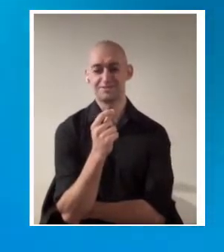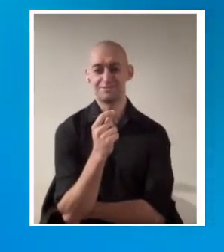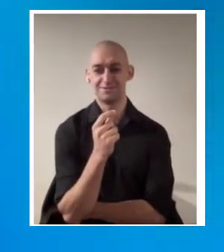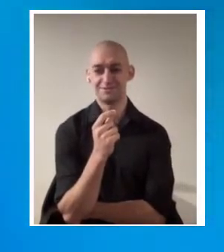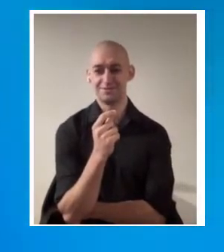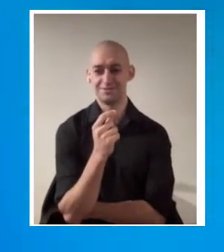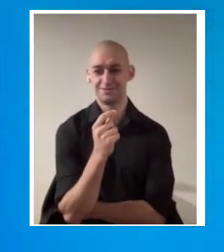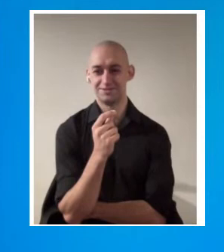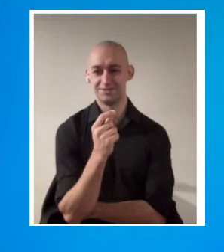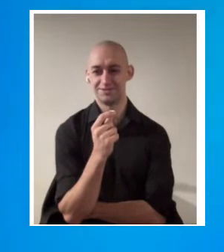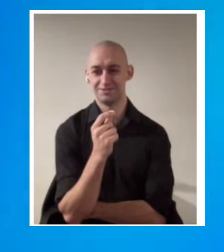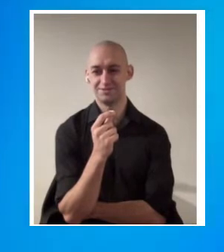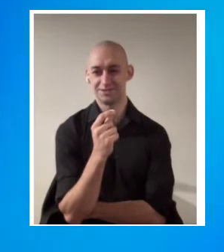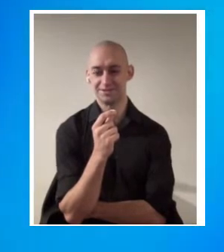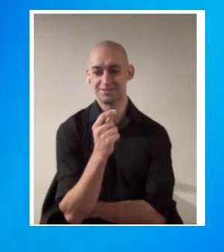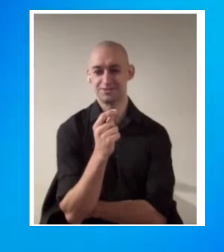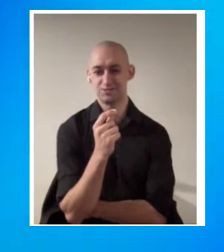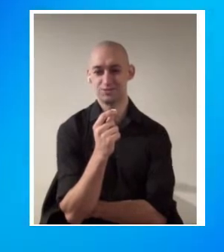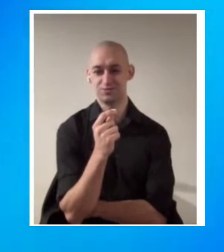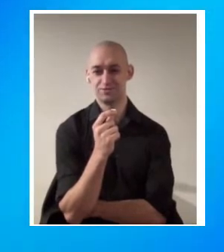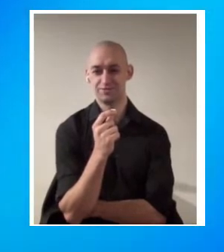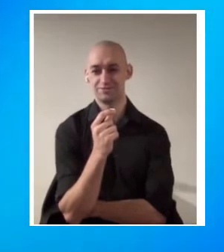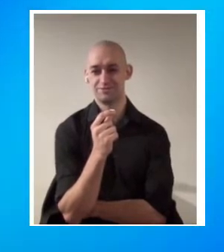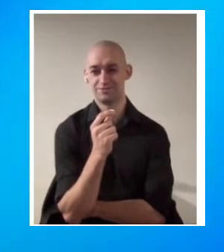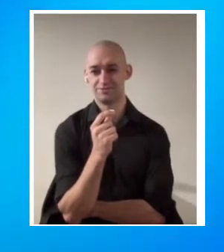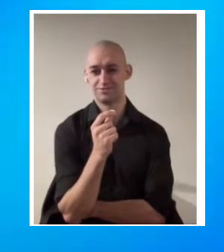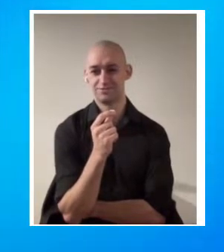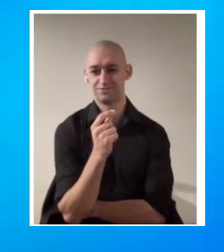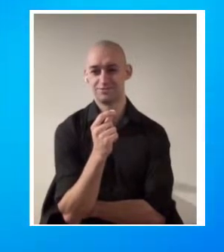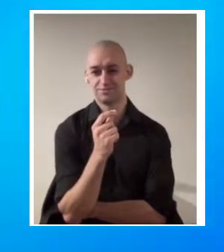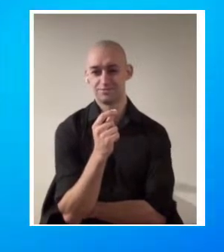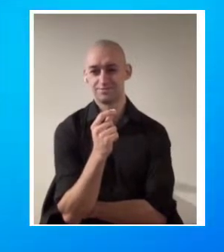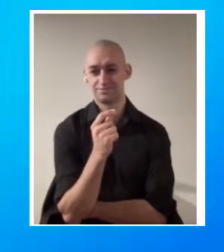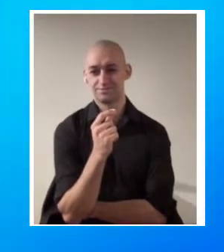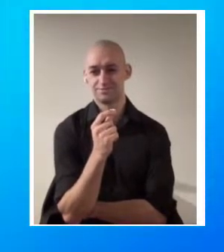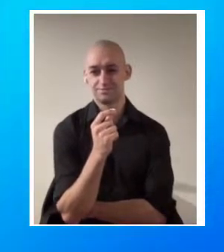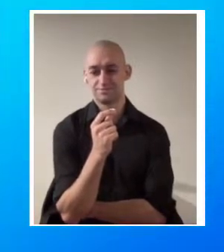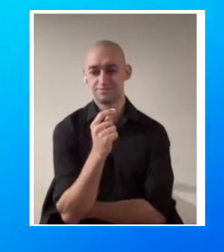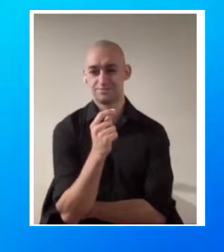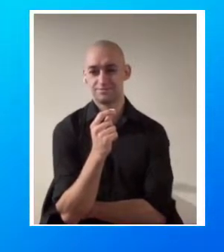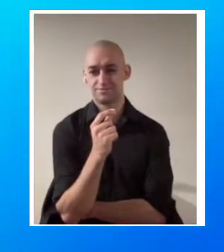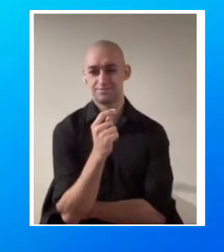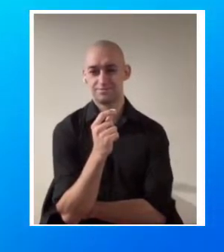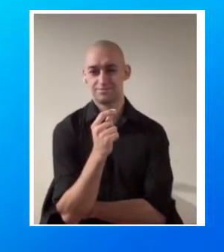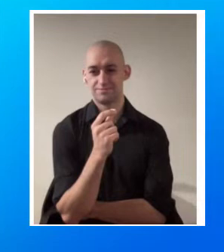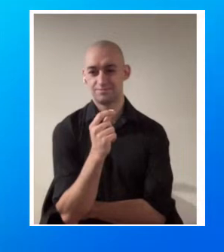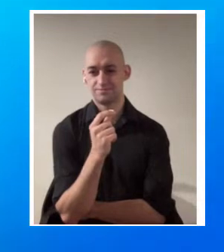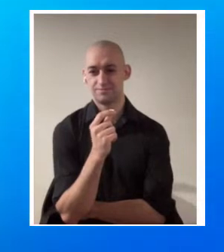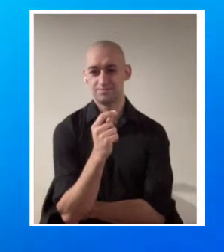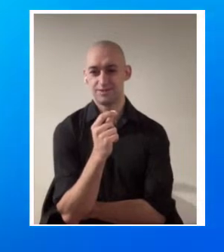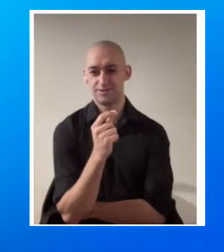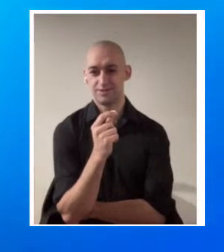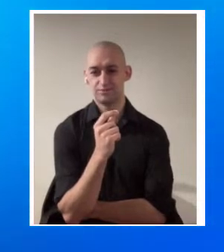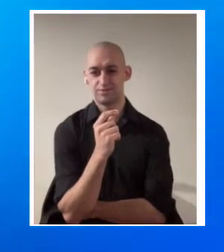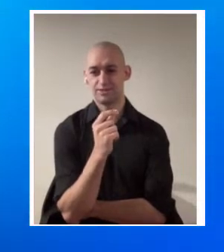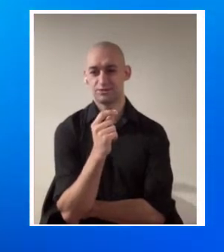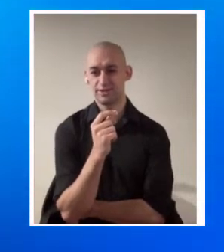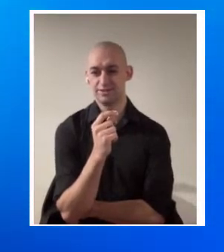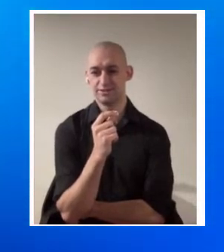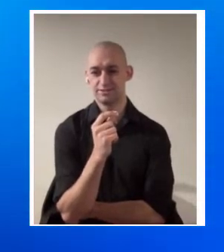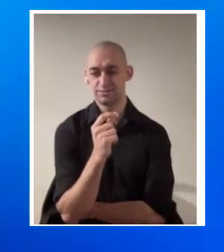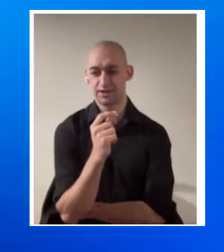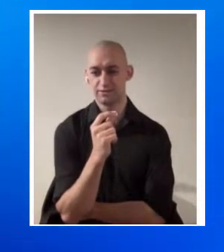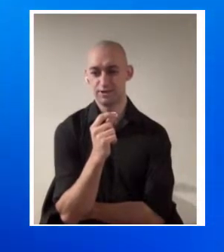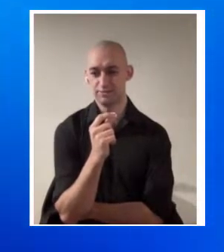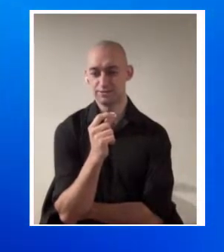Yes, Satari, can you see me this afternoon just to make sure I've So, got? so Diane, Yes. you'll need to,